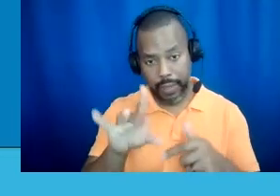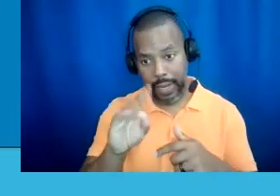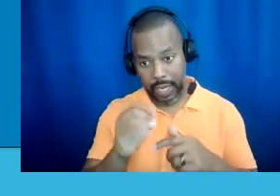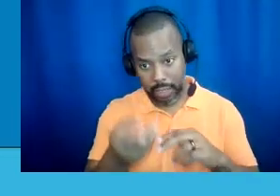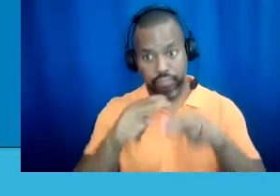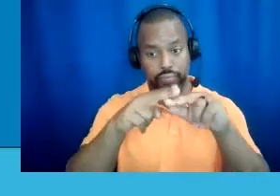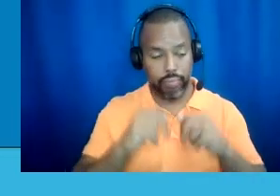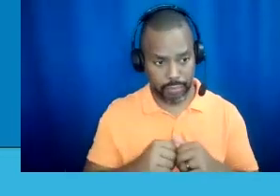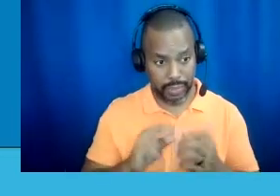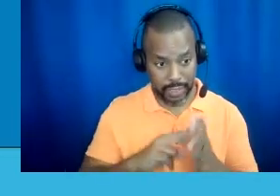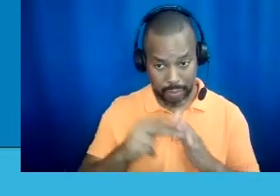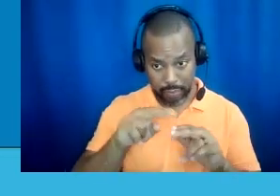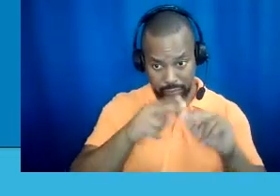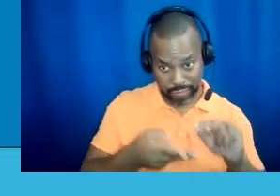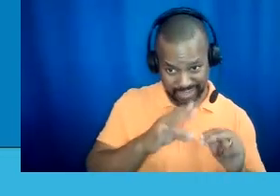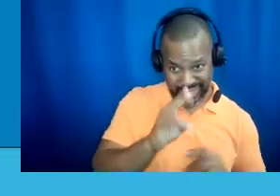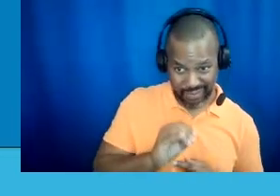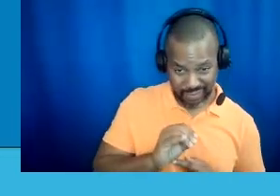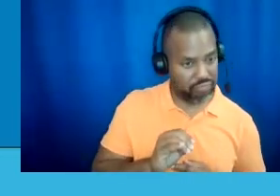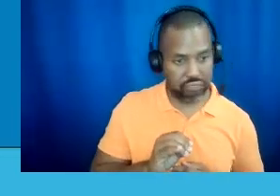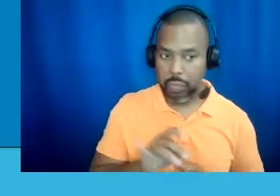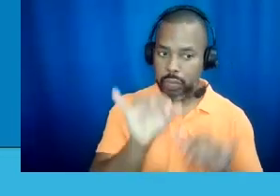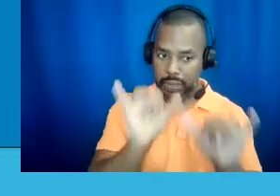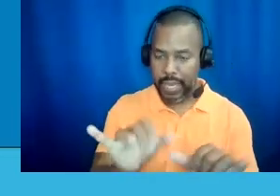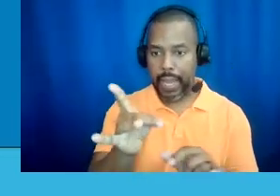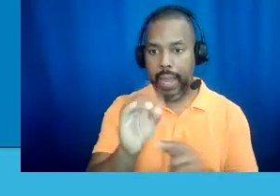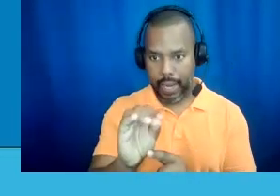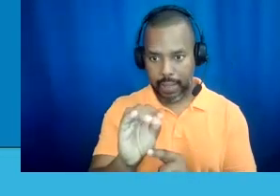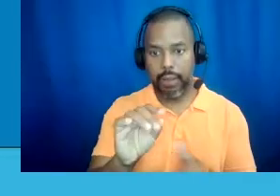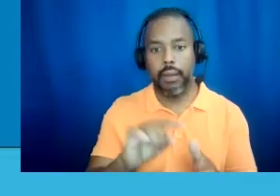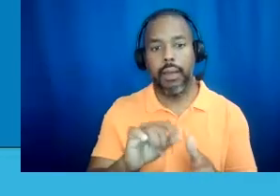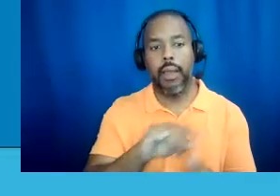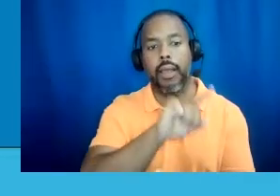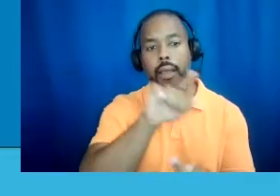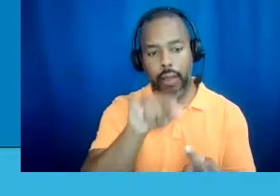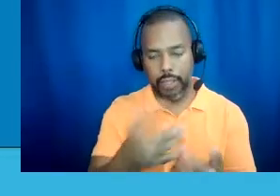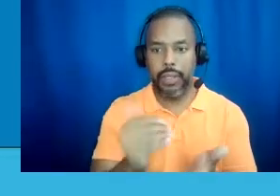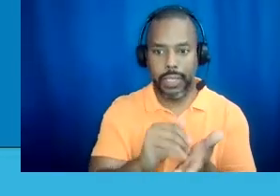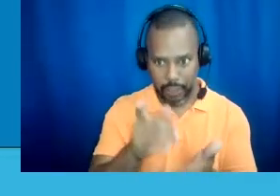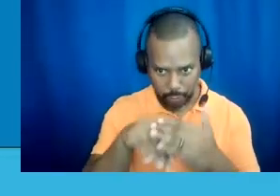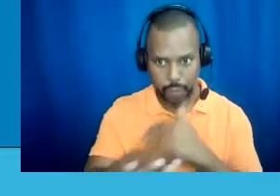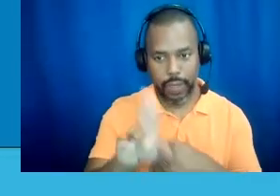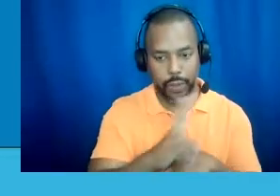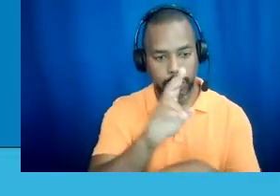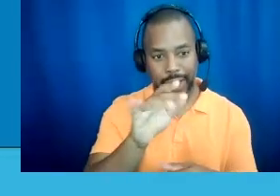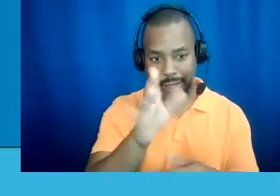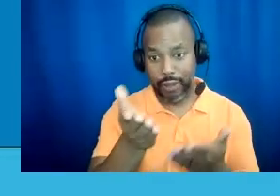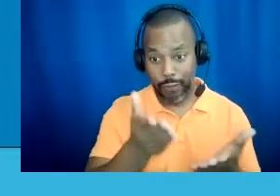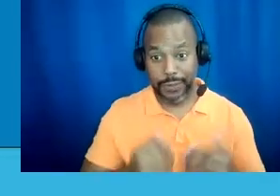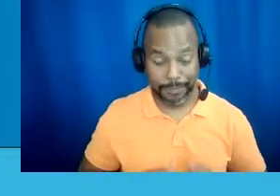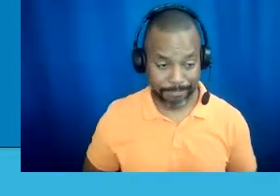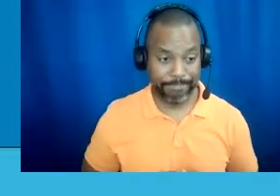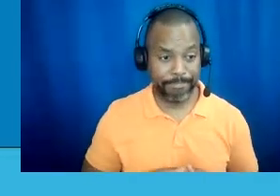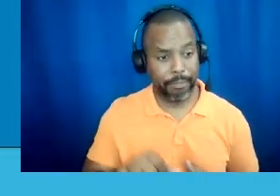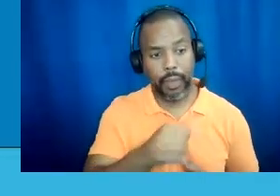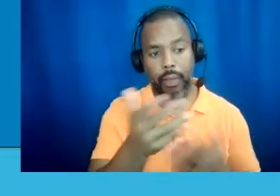year, it's not going to go back down to 70. It will stay at that 80% until you go back in to use it for services. Another key